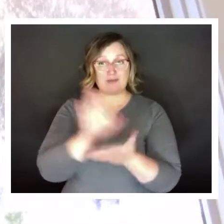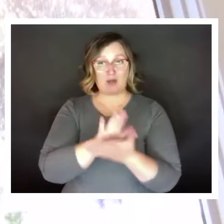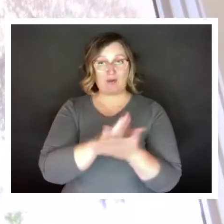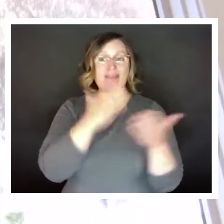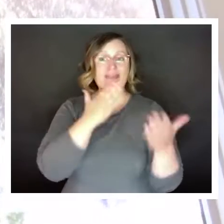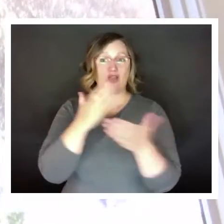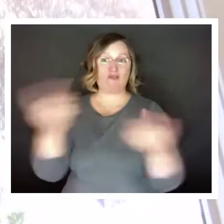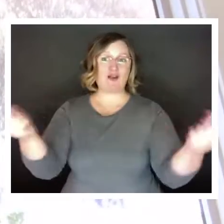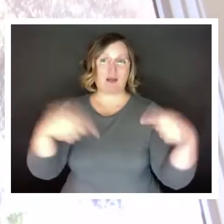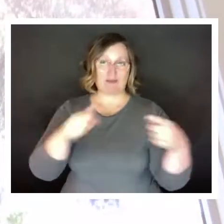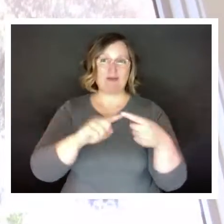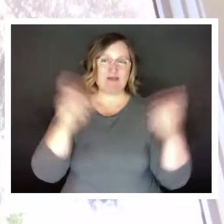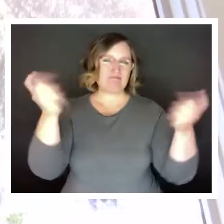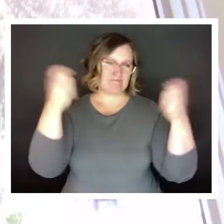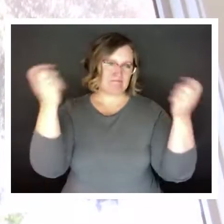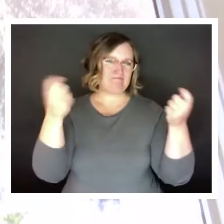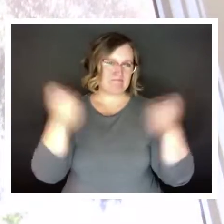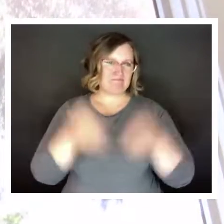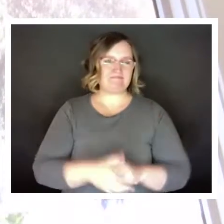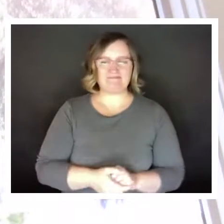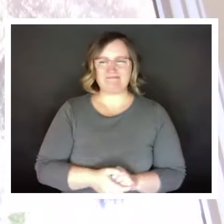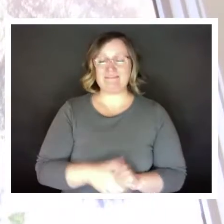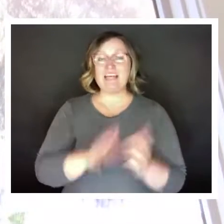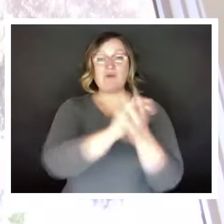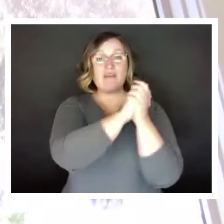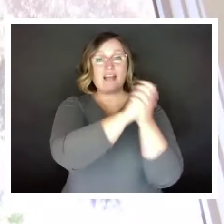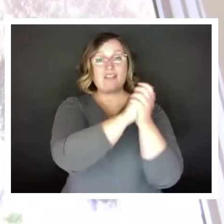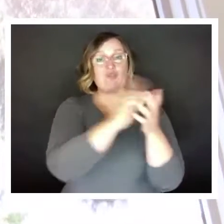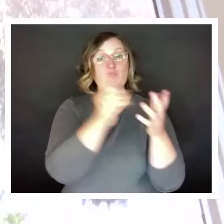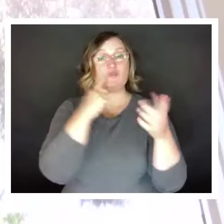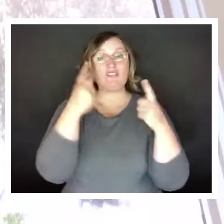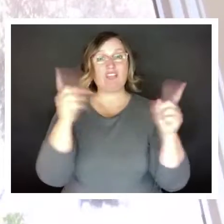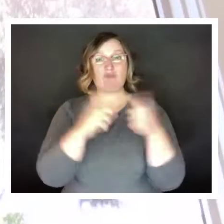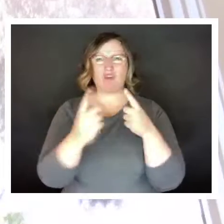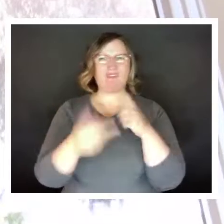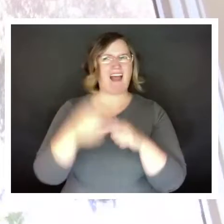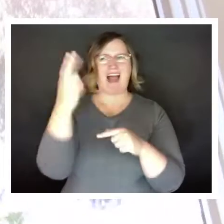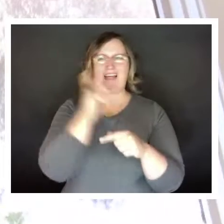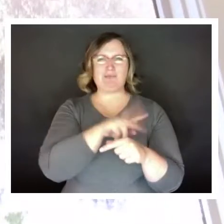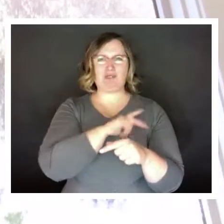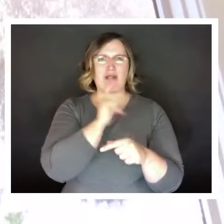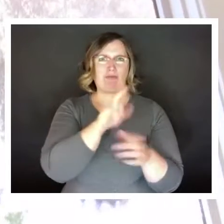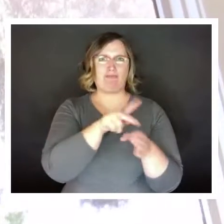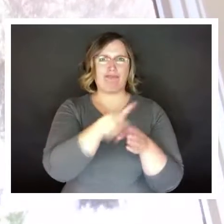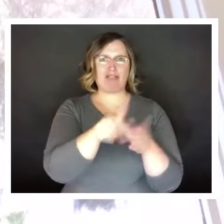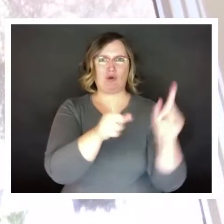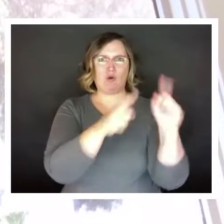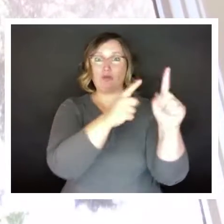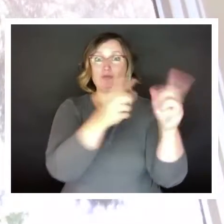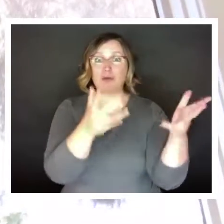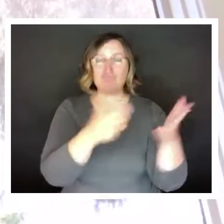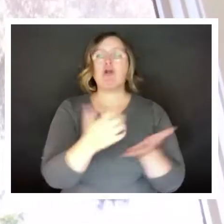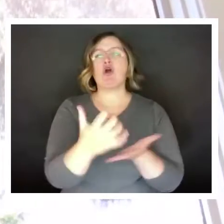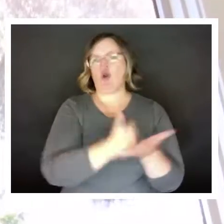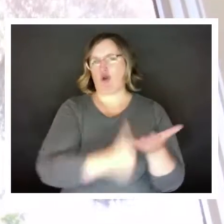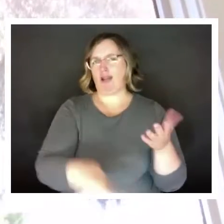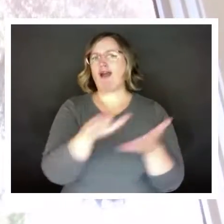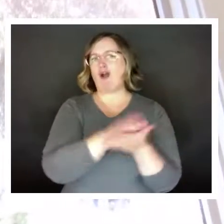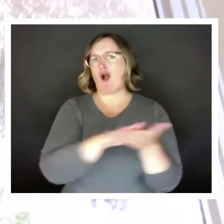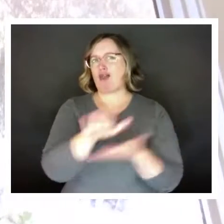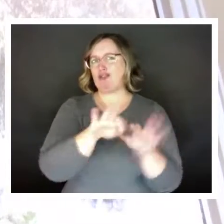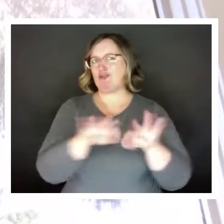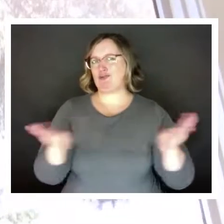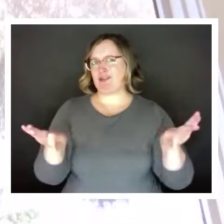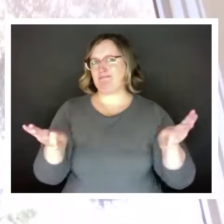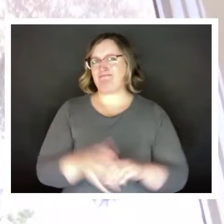ceremony. Congratulations, you have achieved one of the highest personal and professional goals, earning a college degree. In this challenging